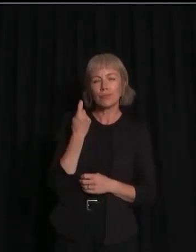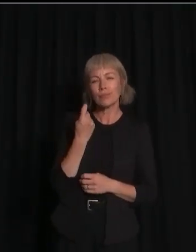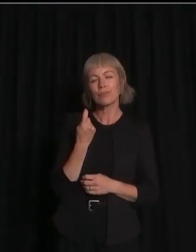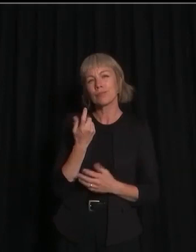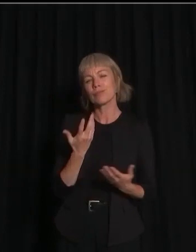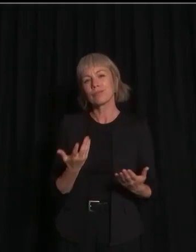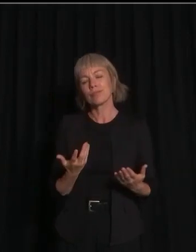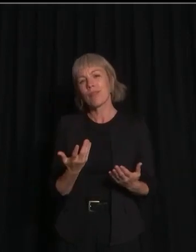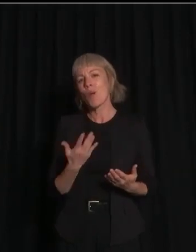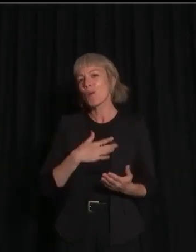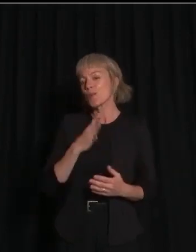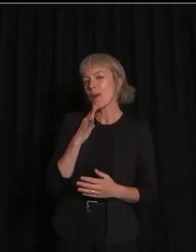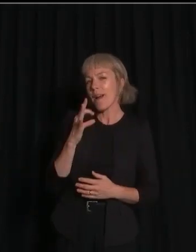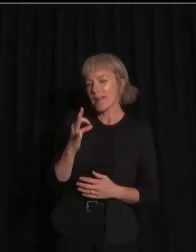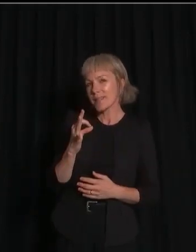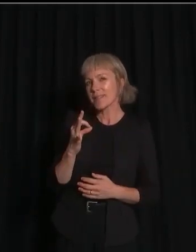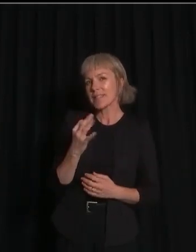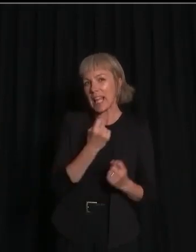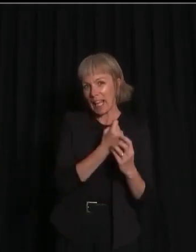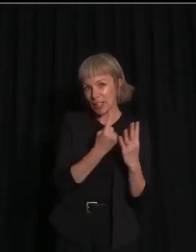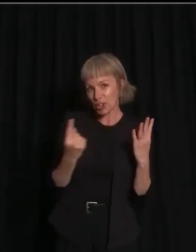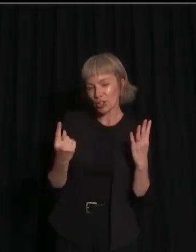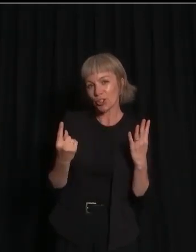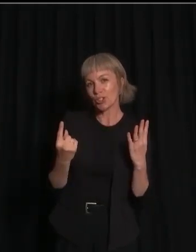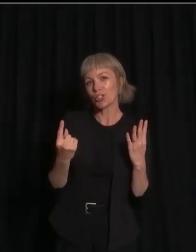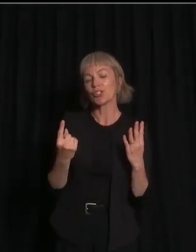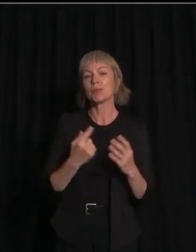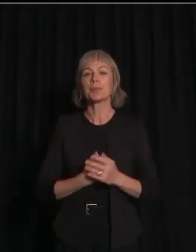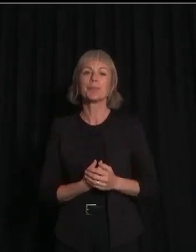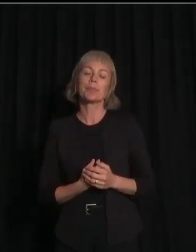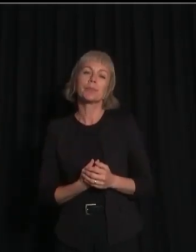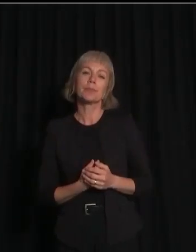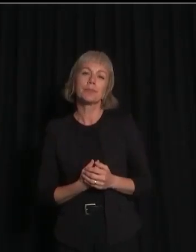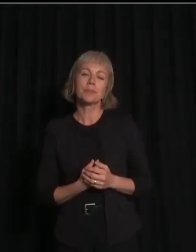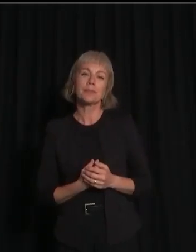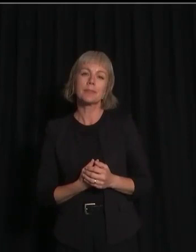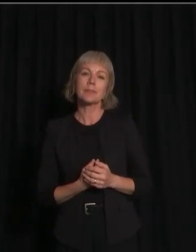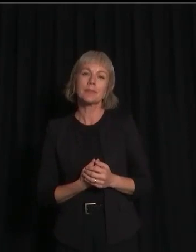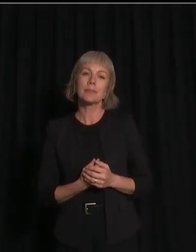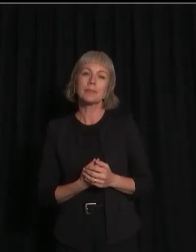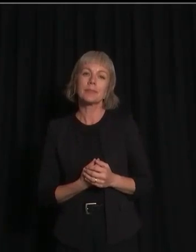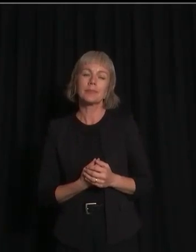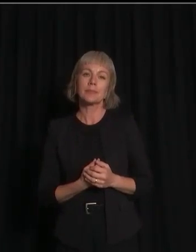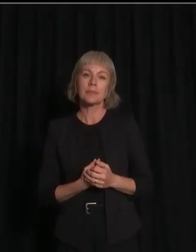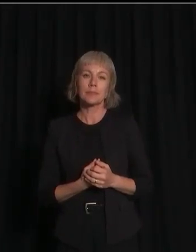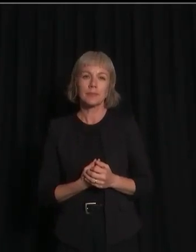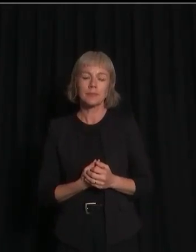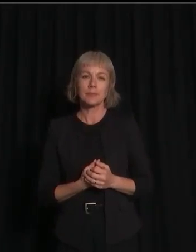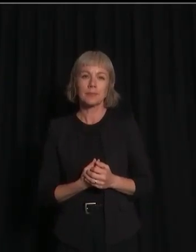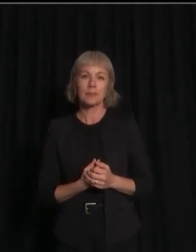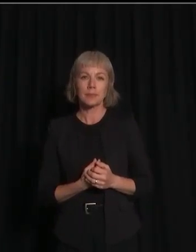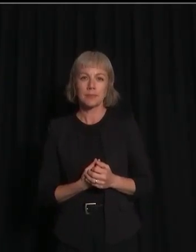I would like to ask each of you if you could think of a moment when you